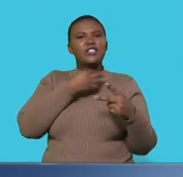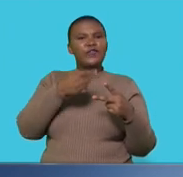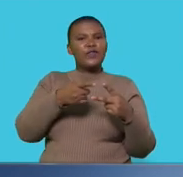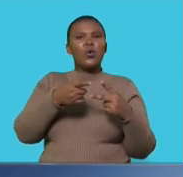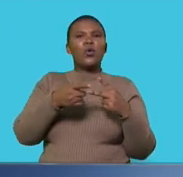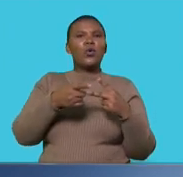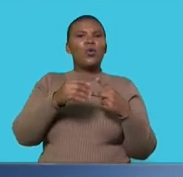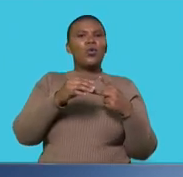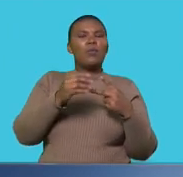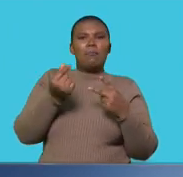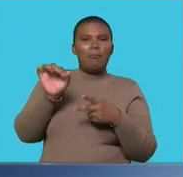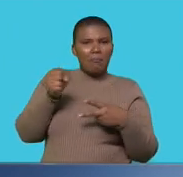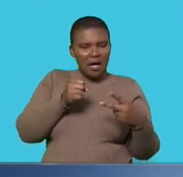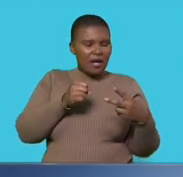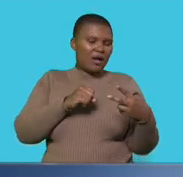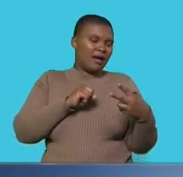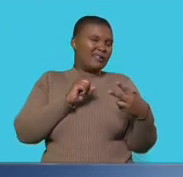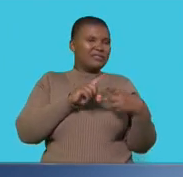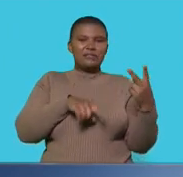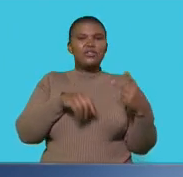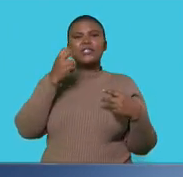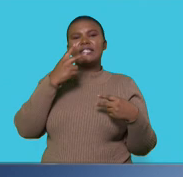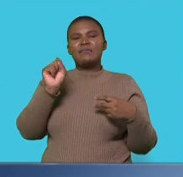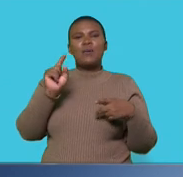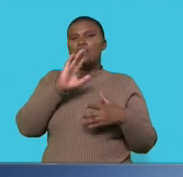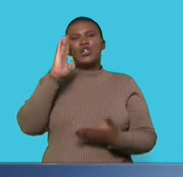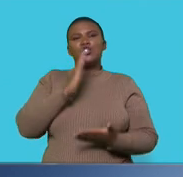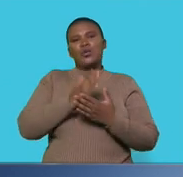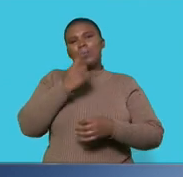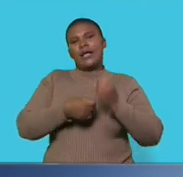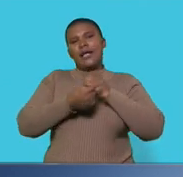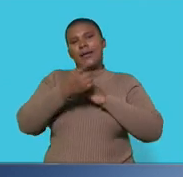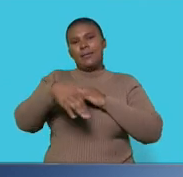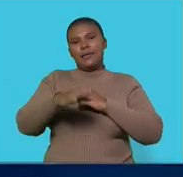and so you know, that just ties in with the uncertain environment that we're currently seeing.